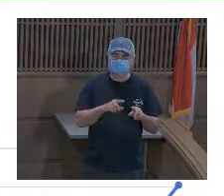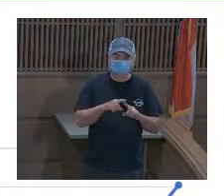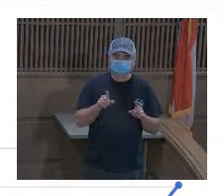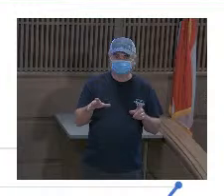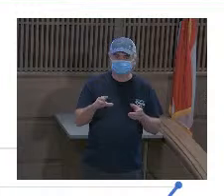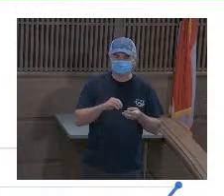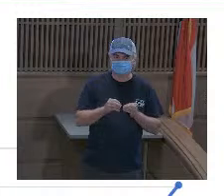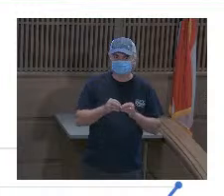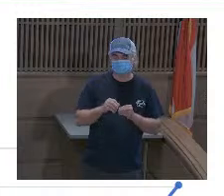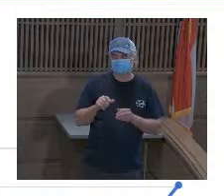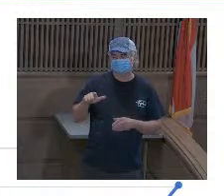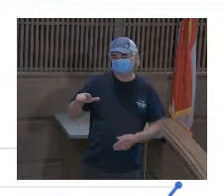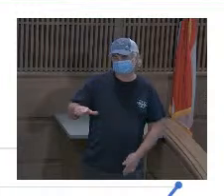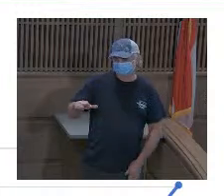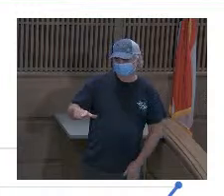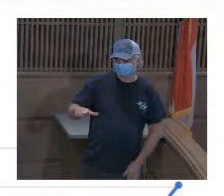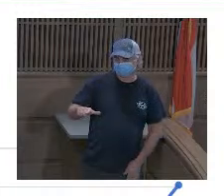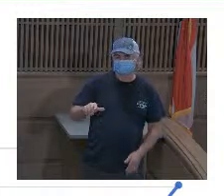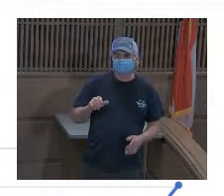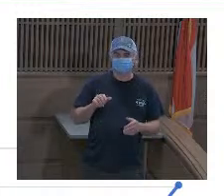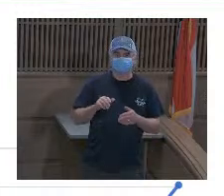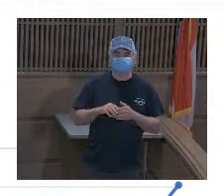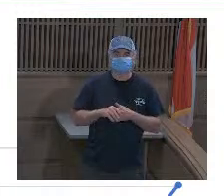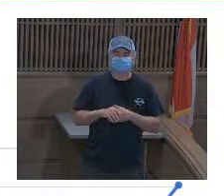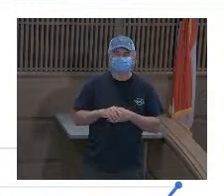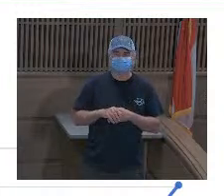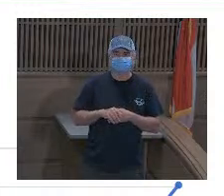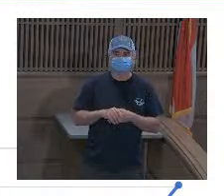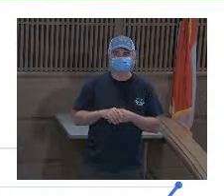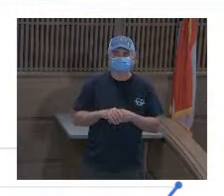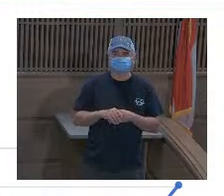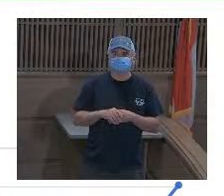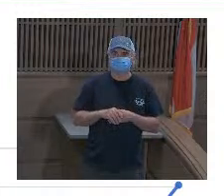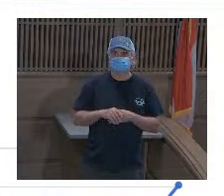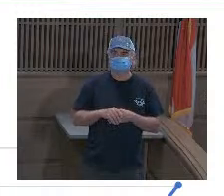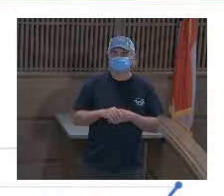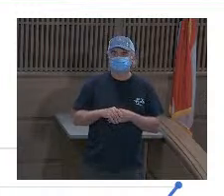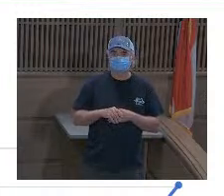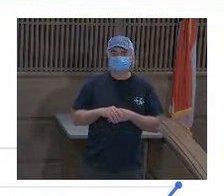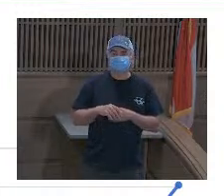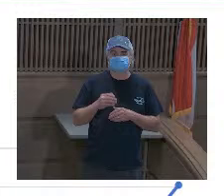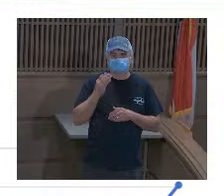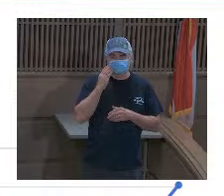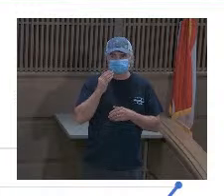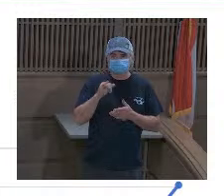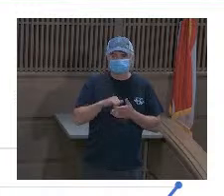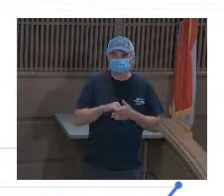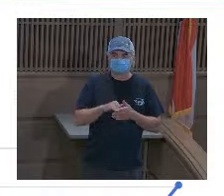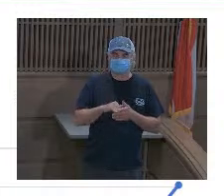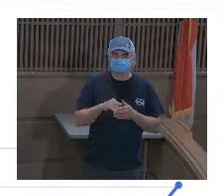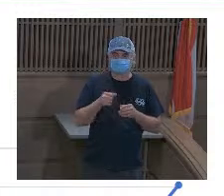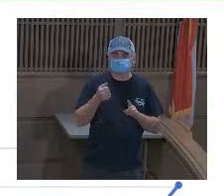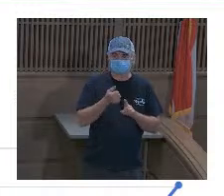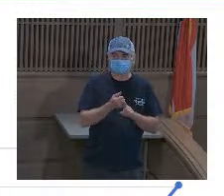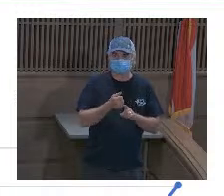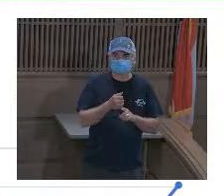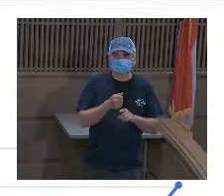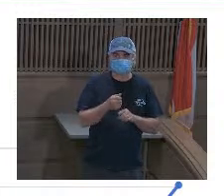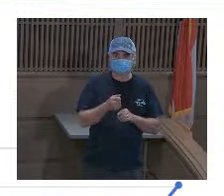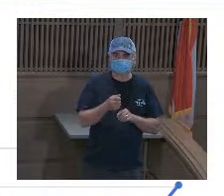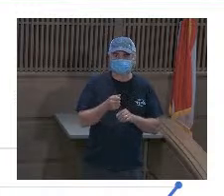high. What we can see is we know that there was an uptick in January and